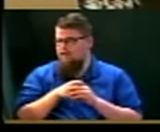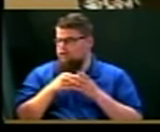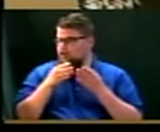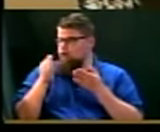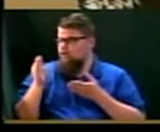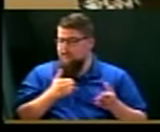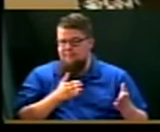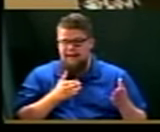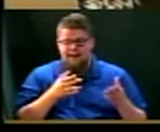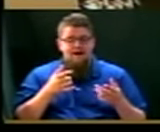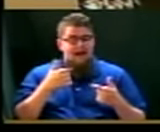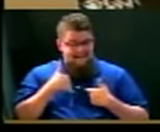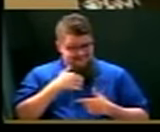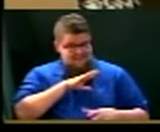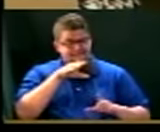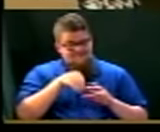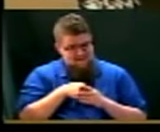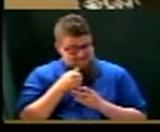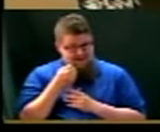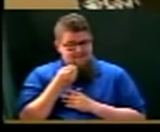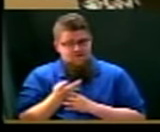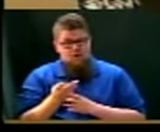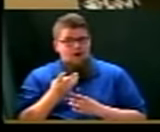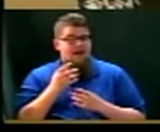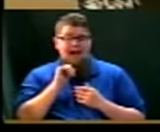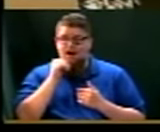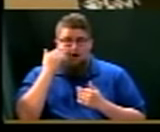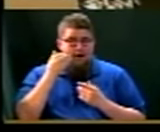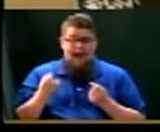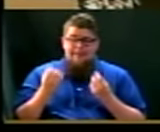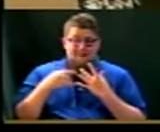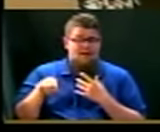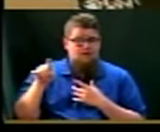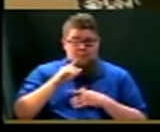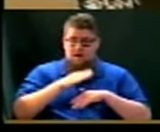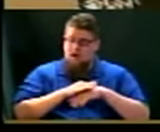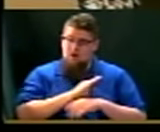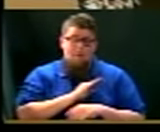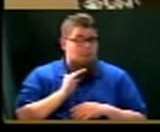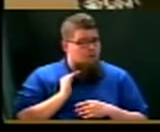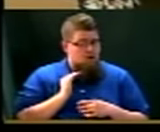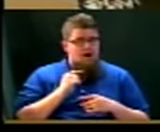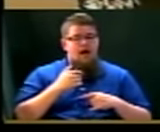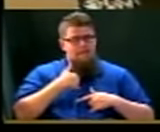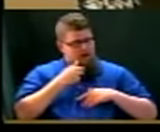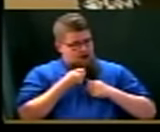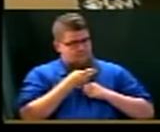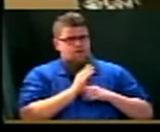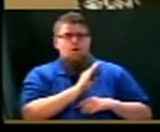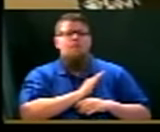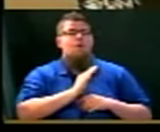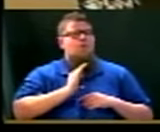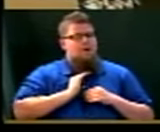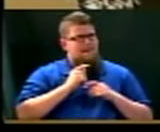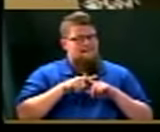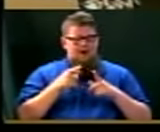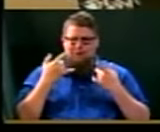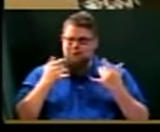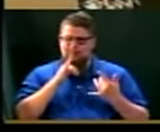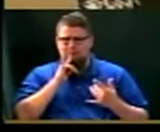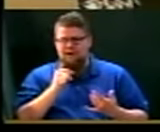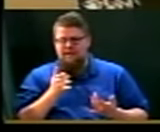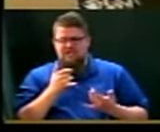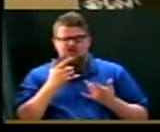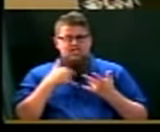I personally have been involved with a few. I don't know how many people have been on the board. I've been on quite a few. But it seems like we just get outside